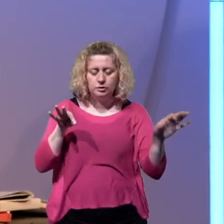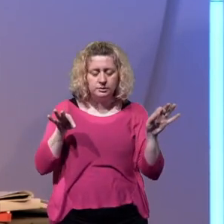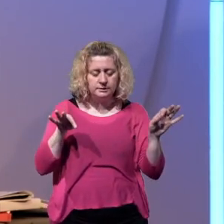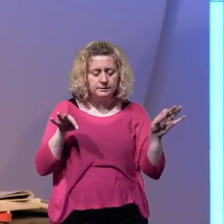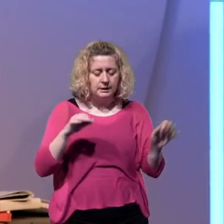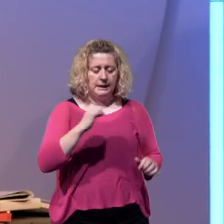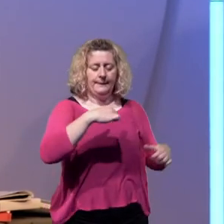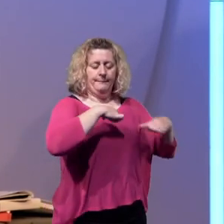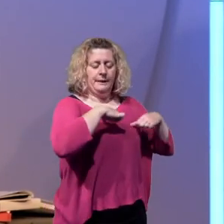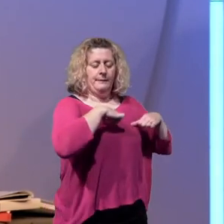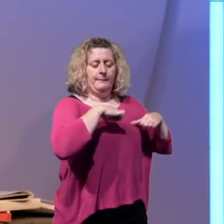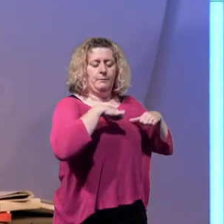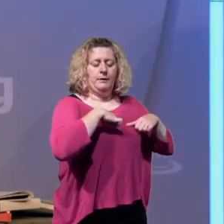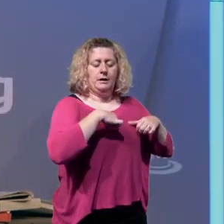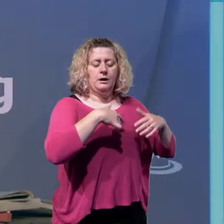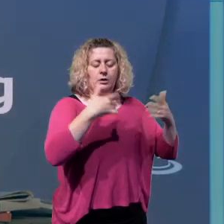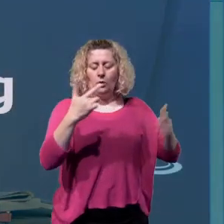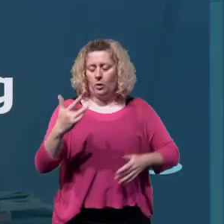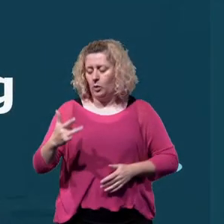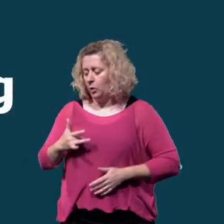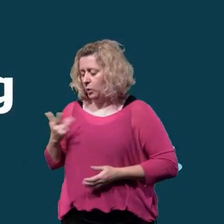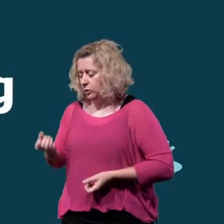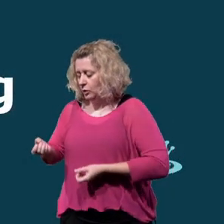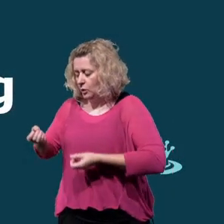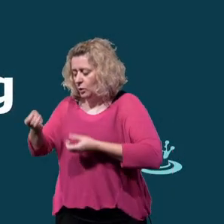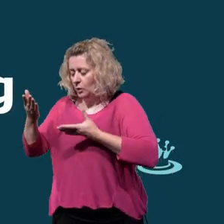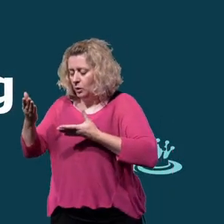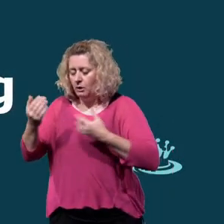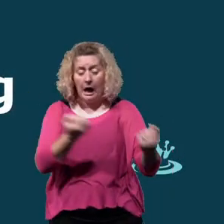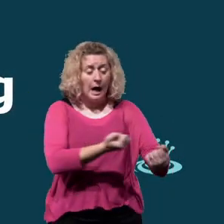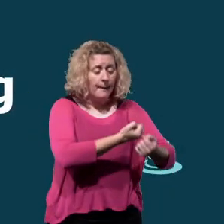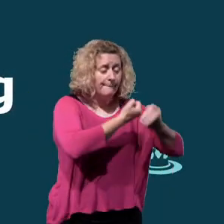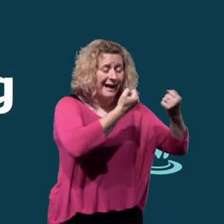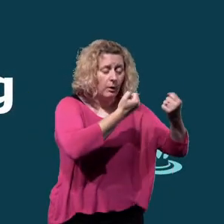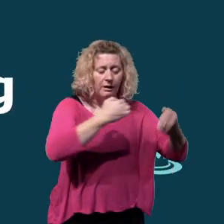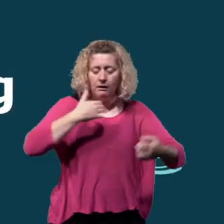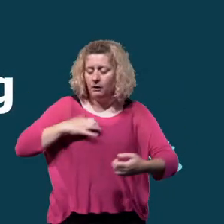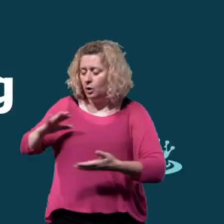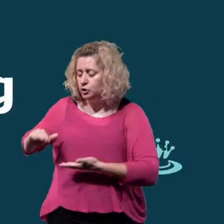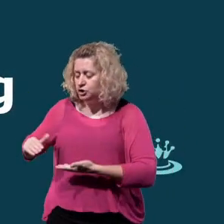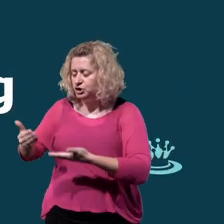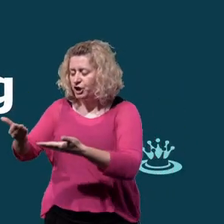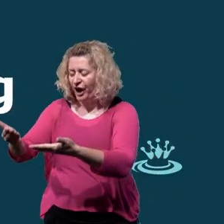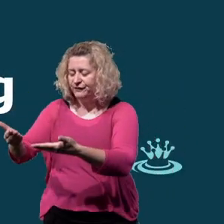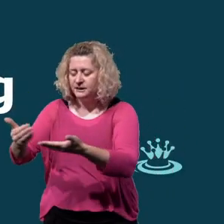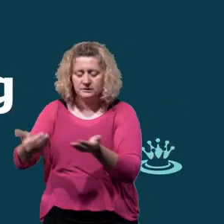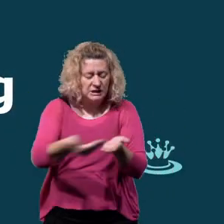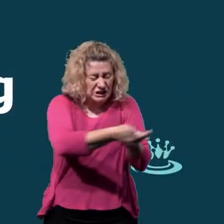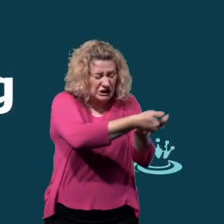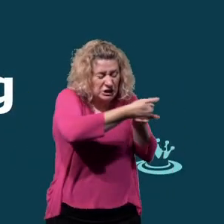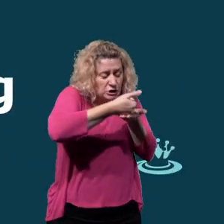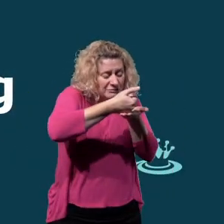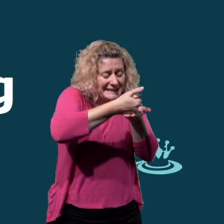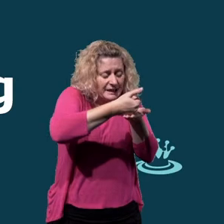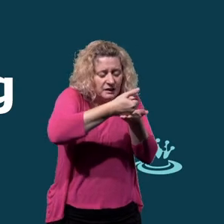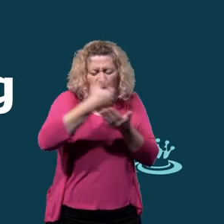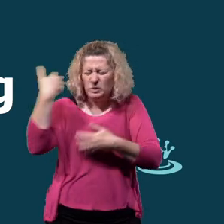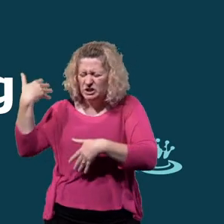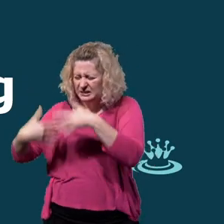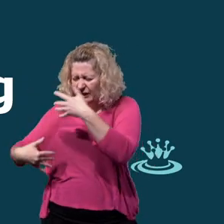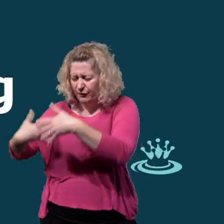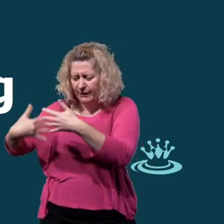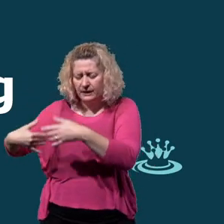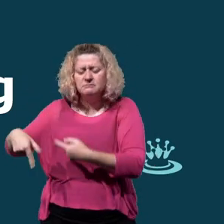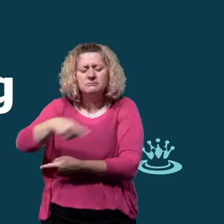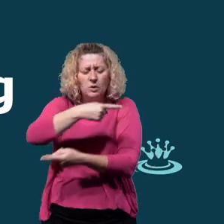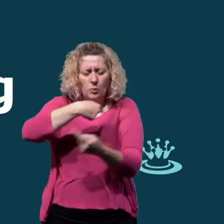Self-seeking or self-sacrifice, power or service, security or suffering. Lord Jesus, thank you that we're forgiven for our